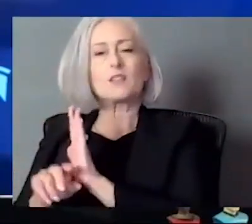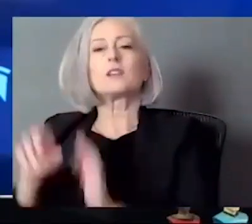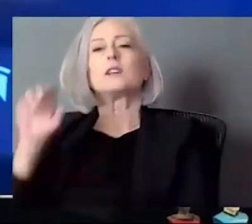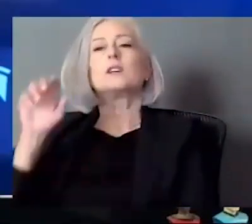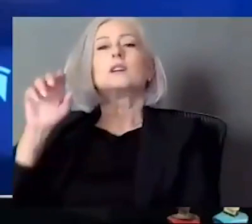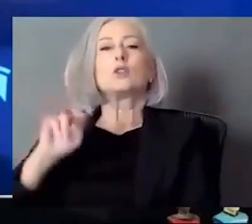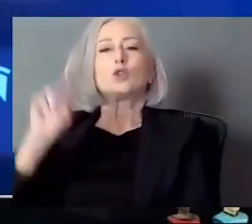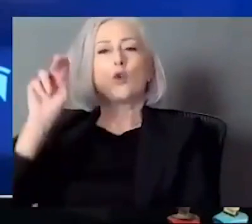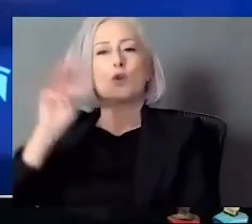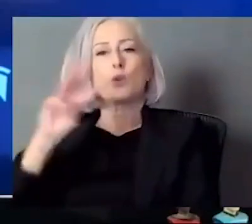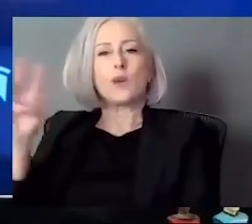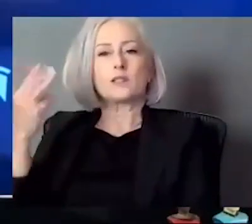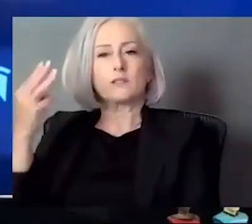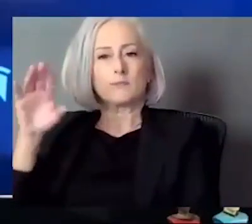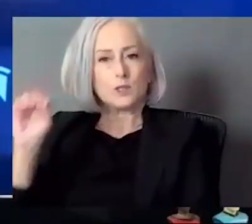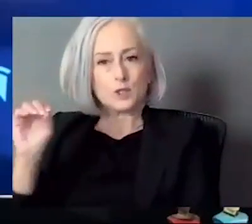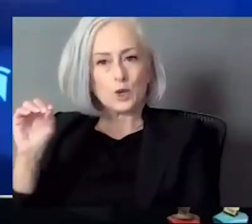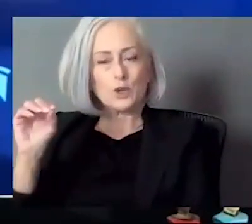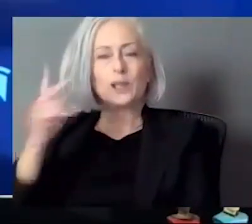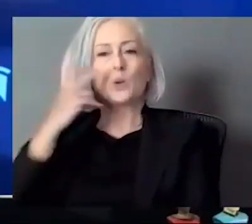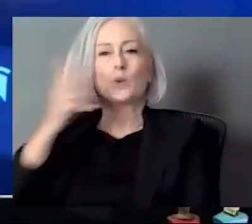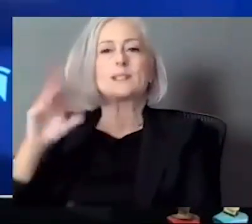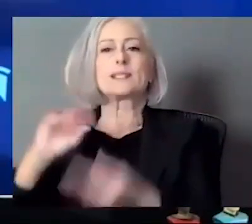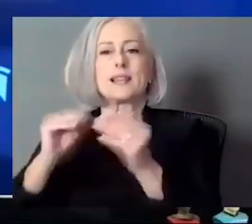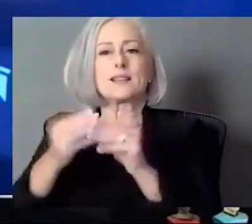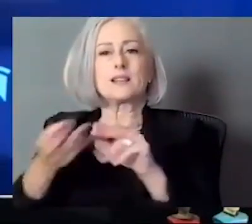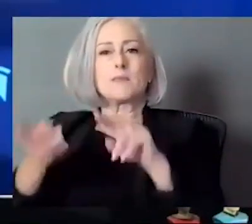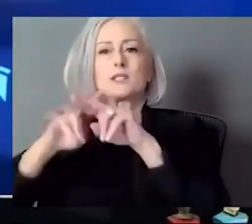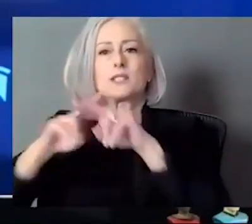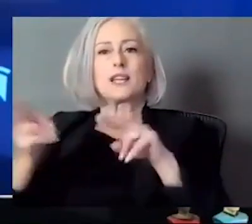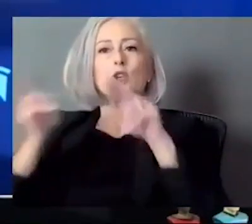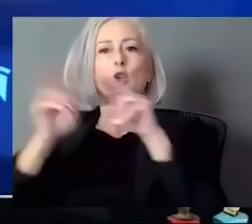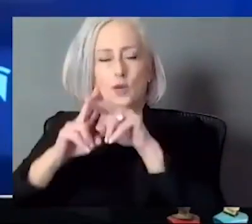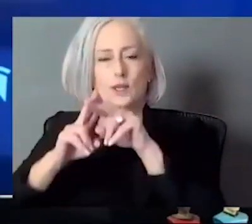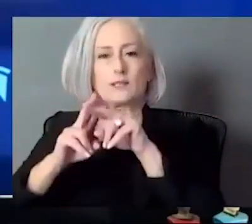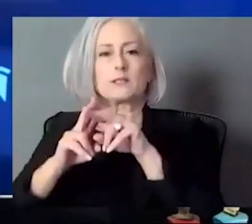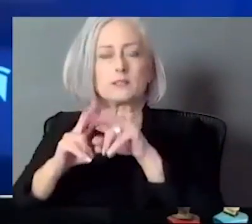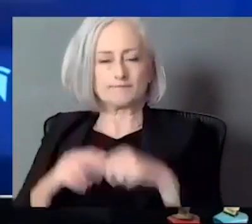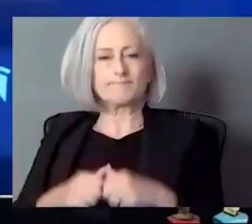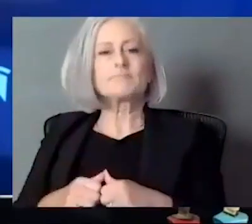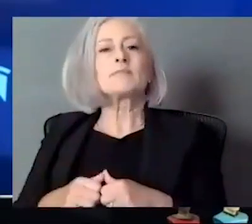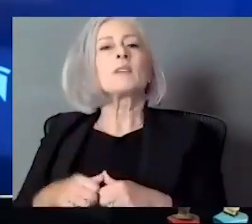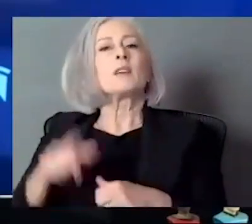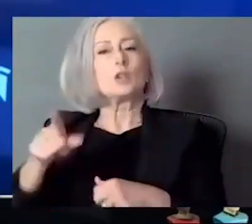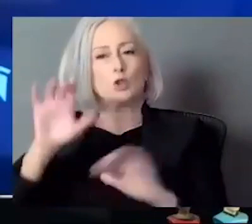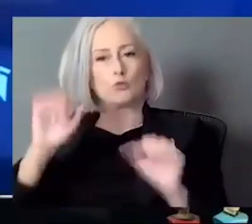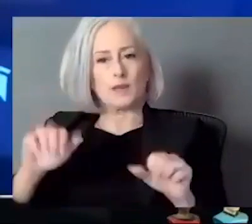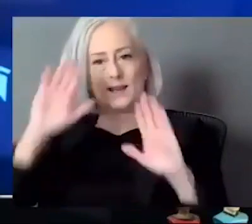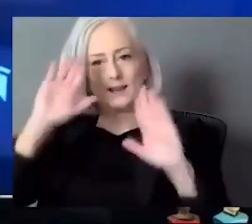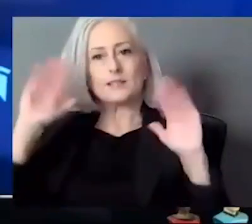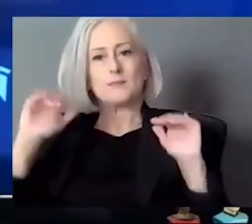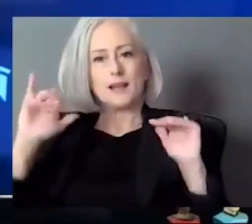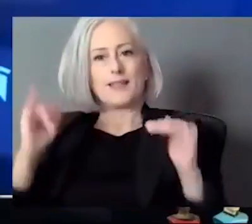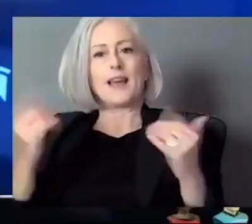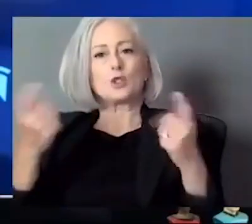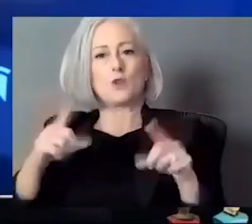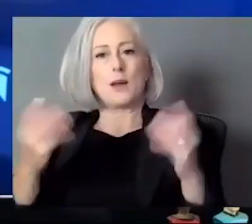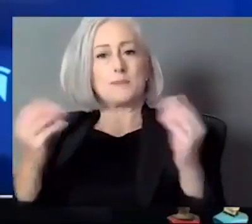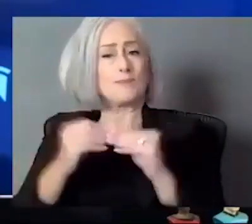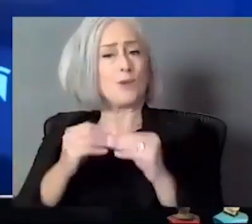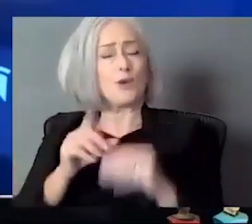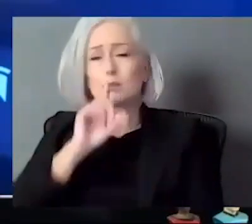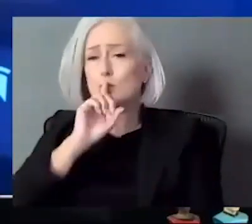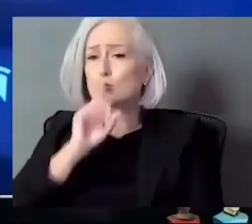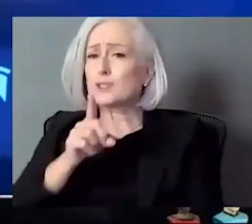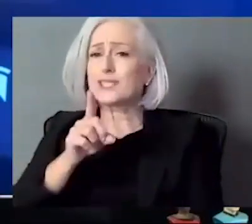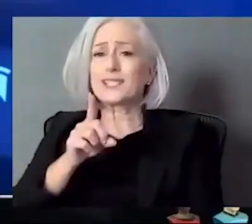so it's more of a geyser than a wave now. And I think we should expect to see more of it, and that's what's true around the world, right?